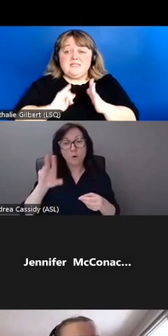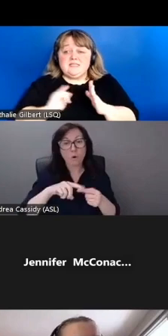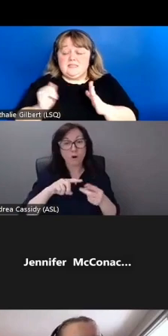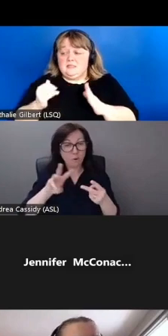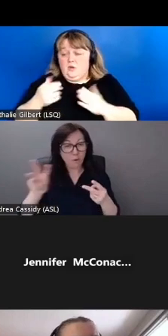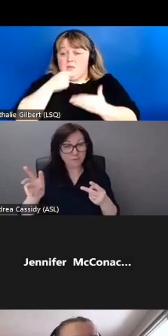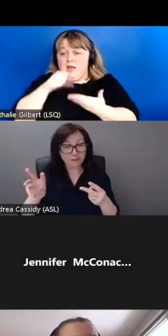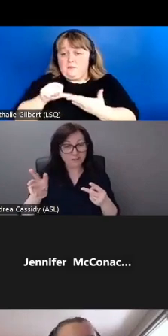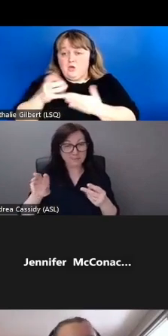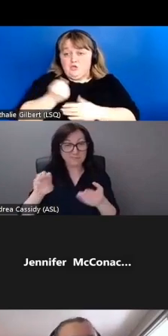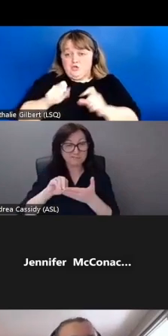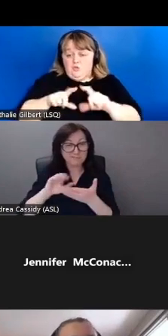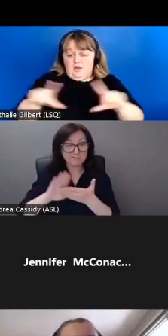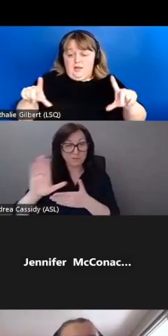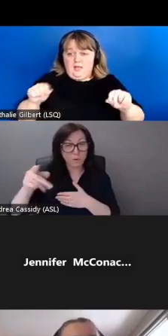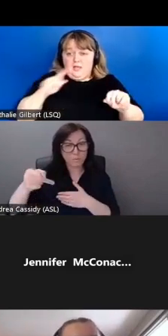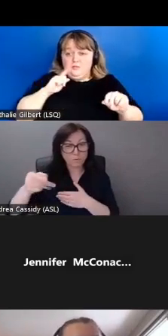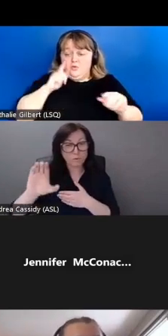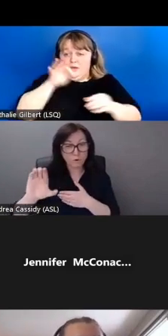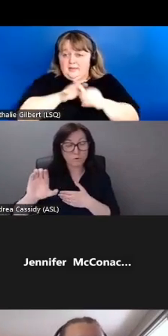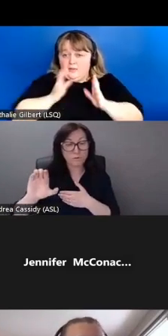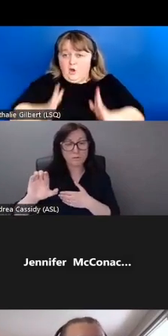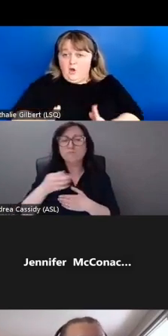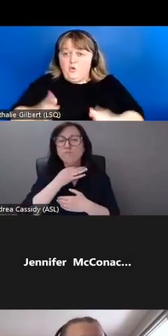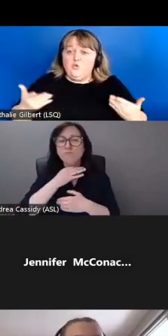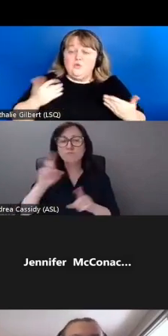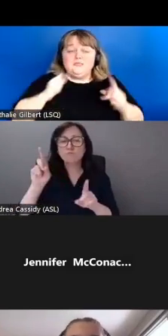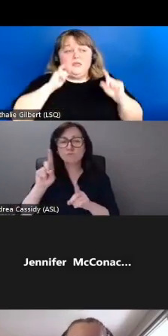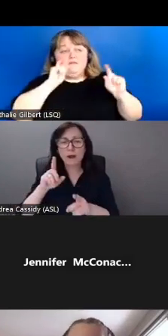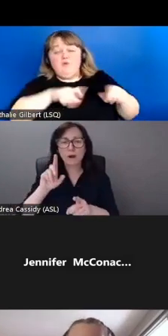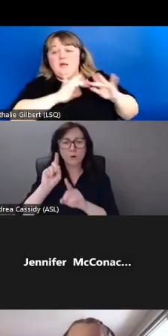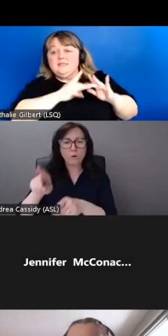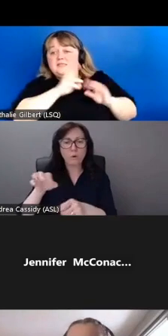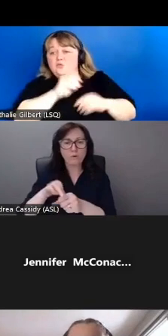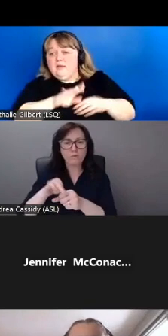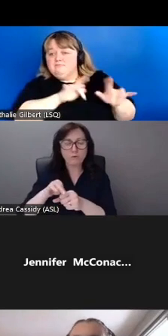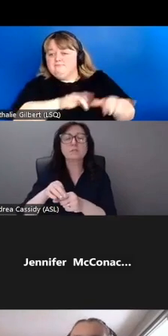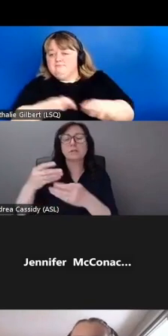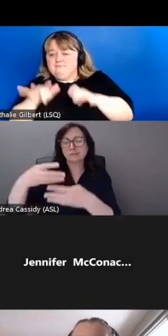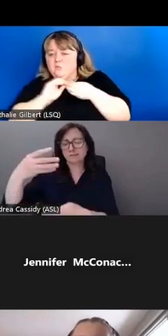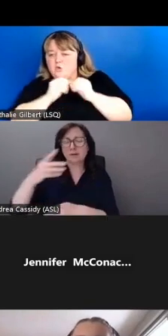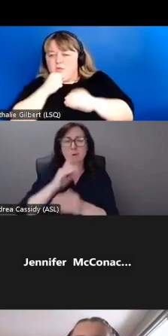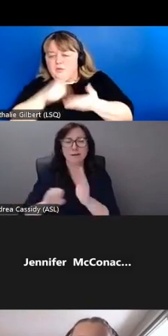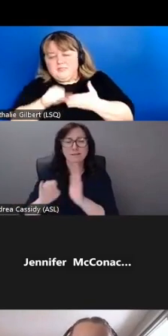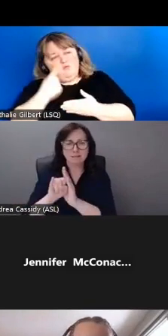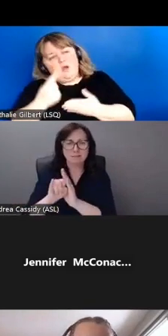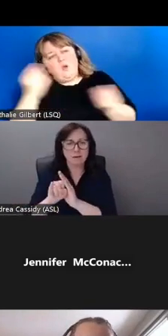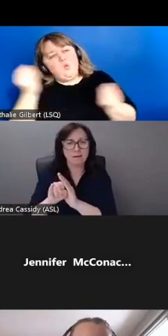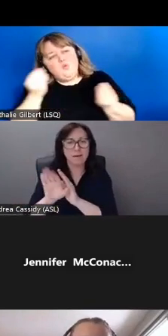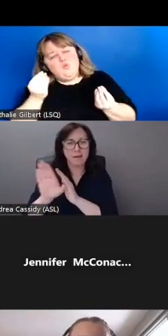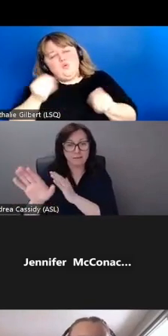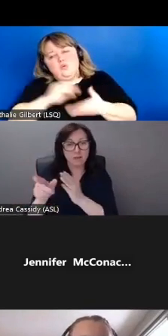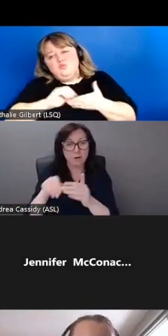put in your postal code to see where your polling station is, it will list this accessibility criteria that the